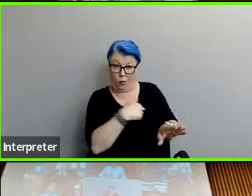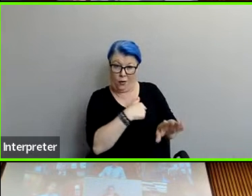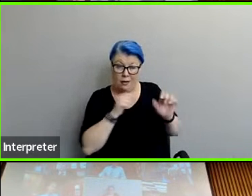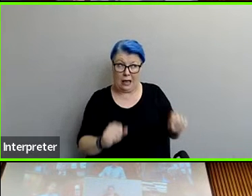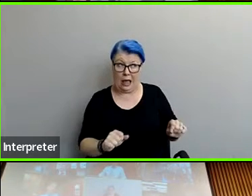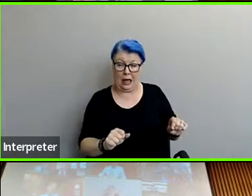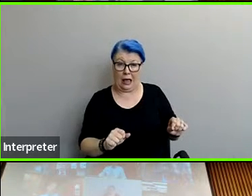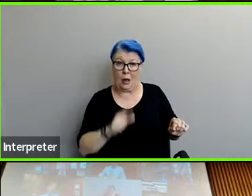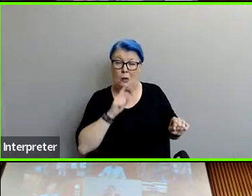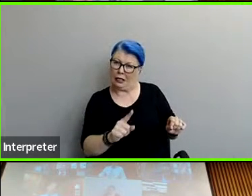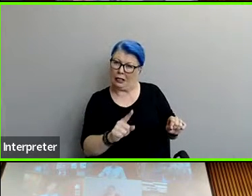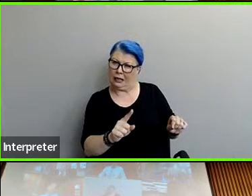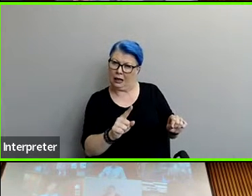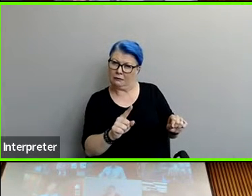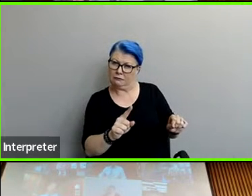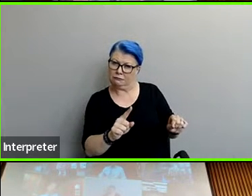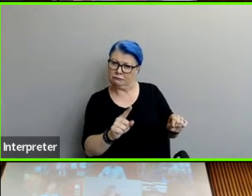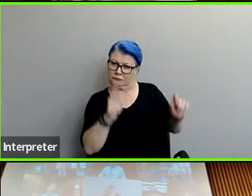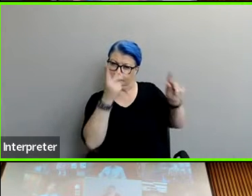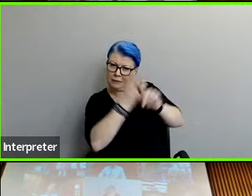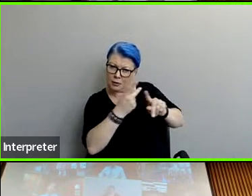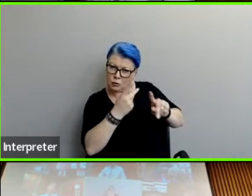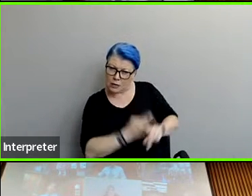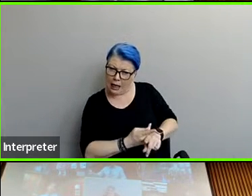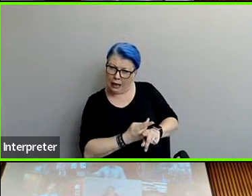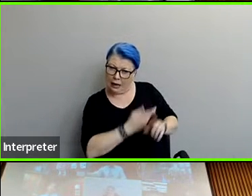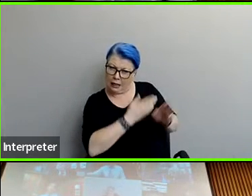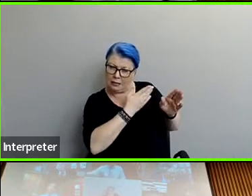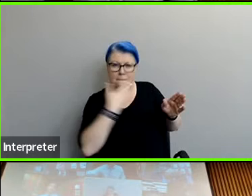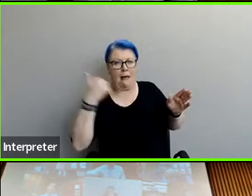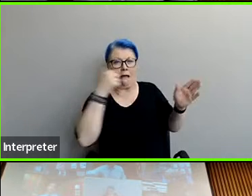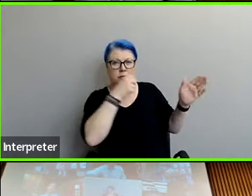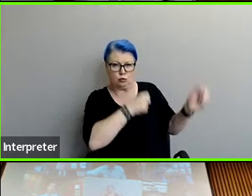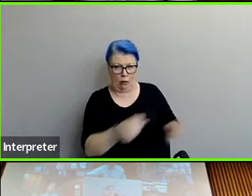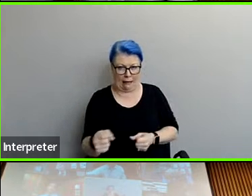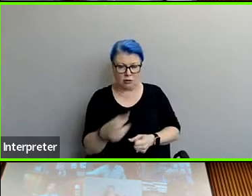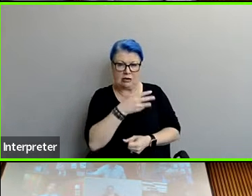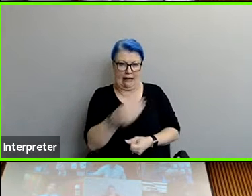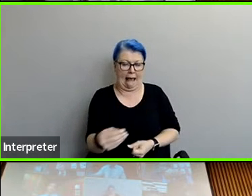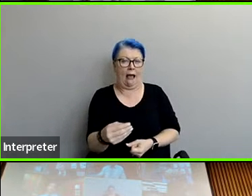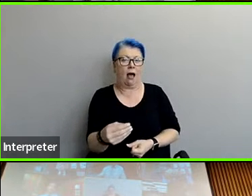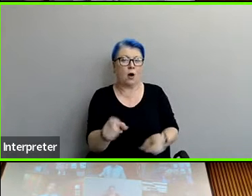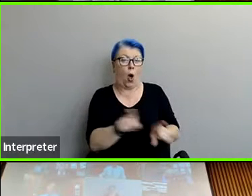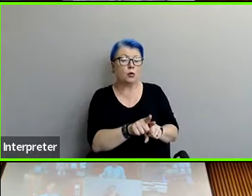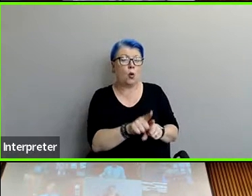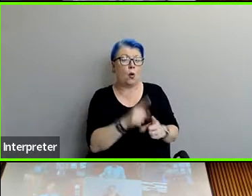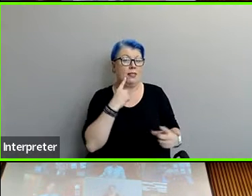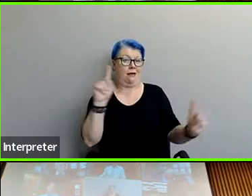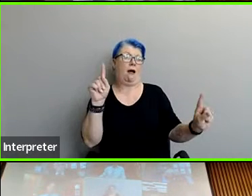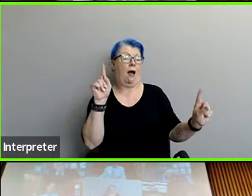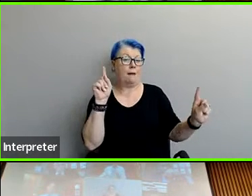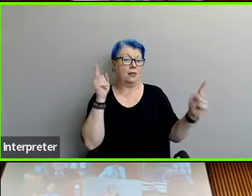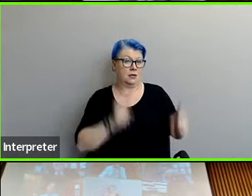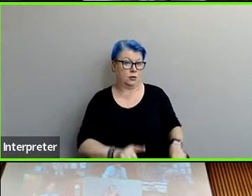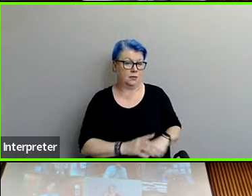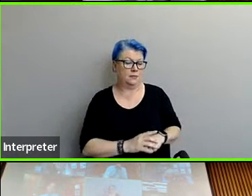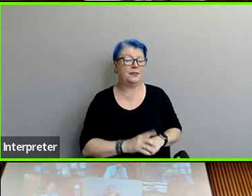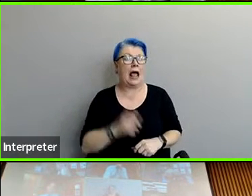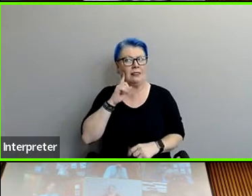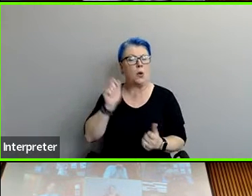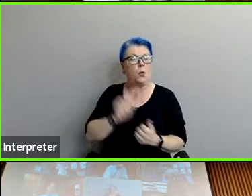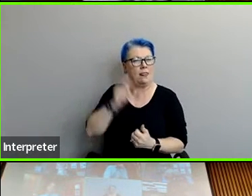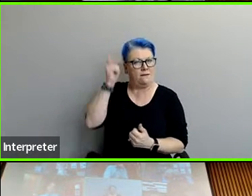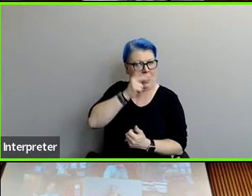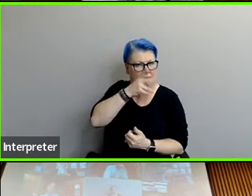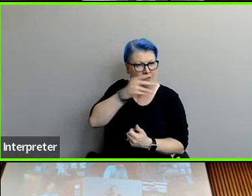actually ascertain the strategy and its accomplishment. I think with the philosophy piece and with